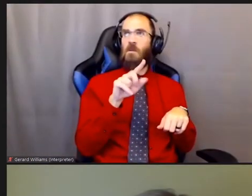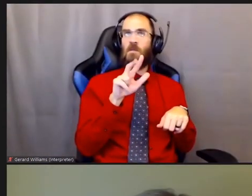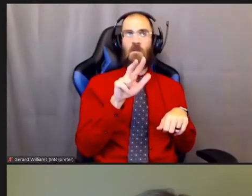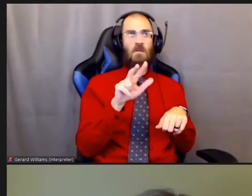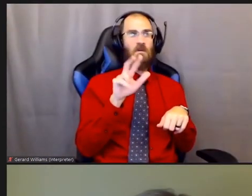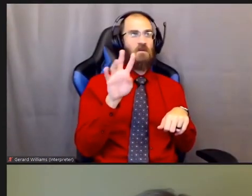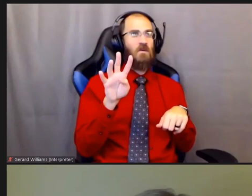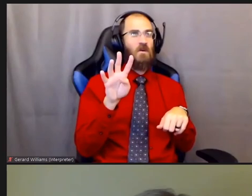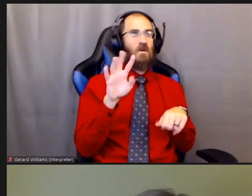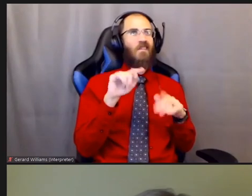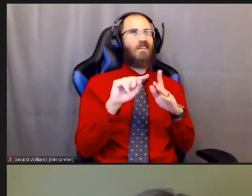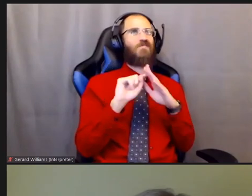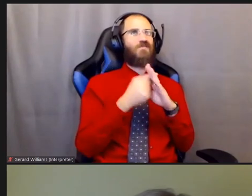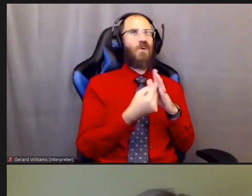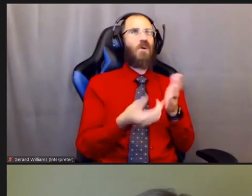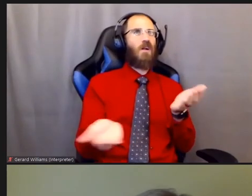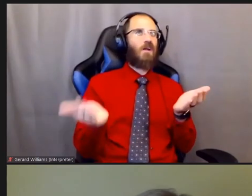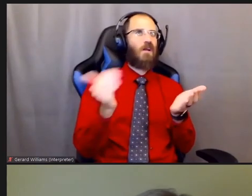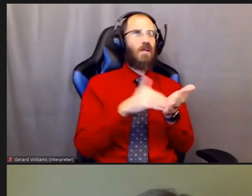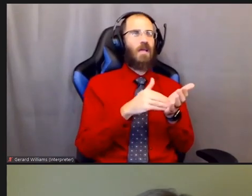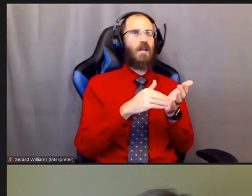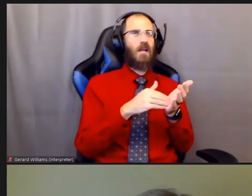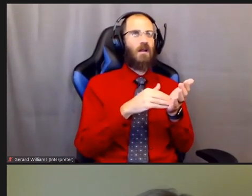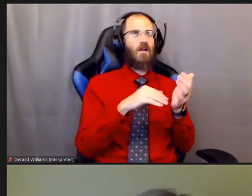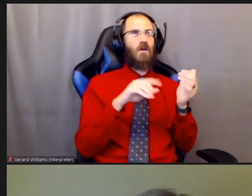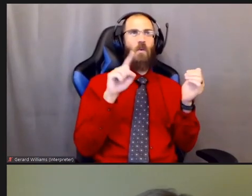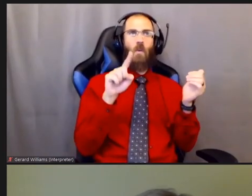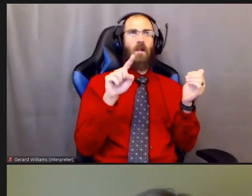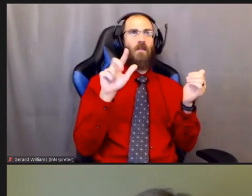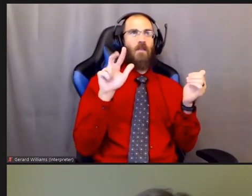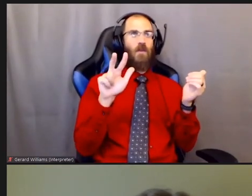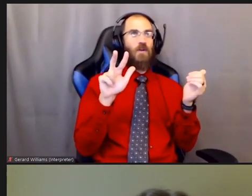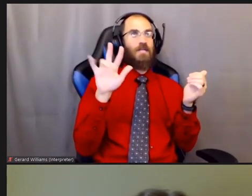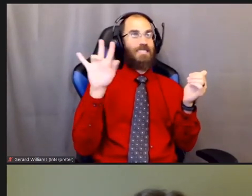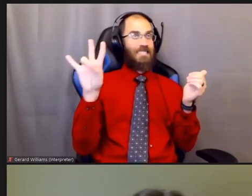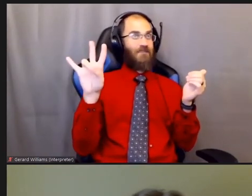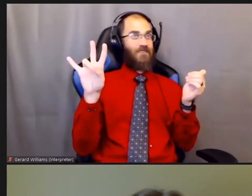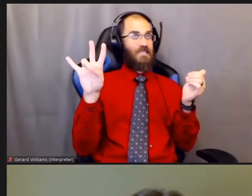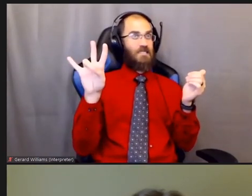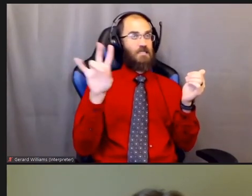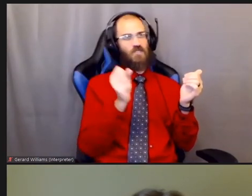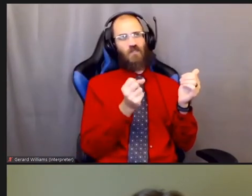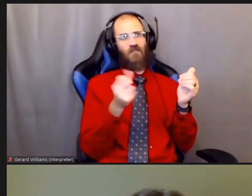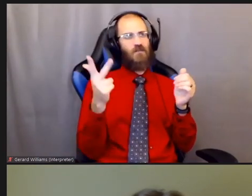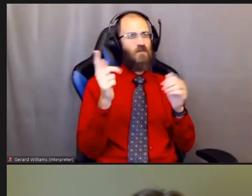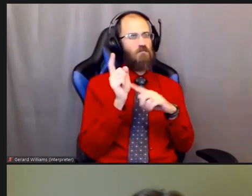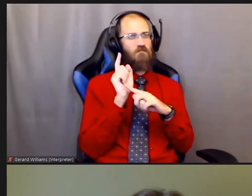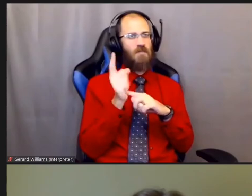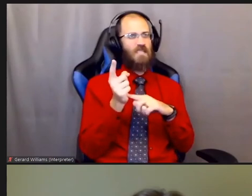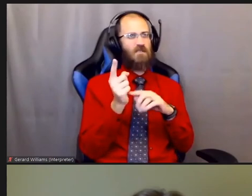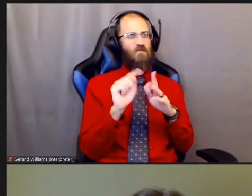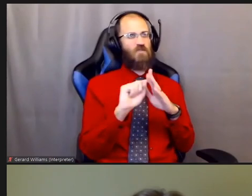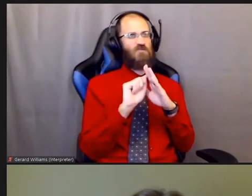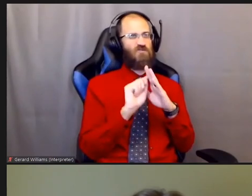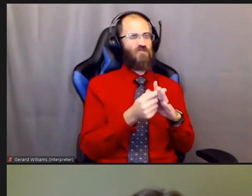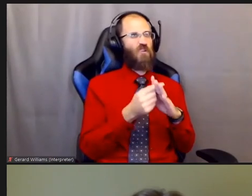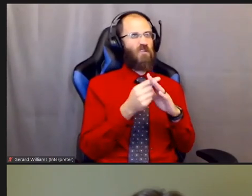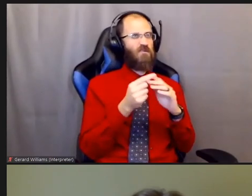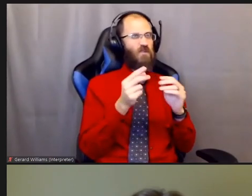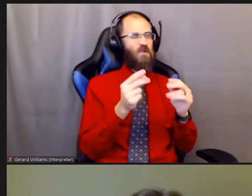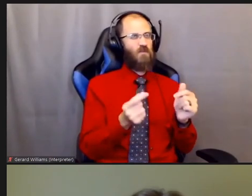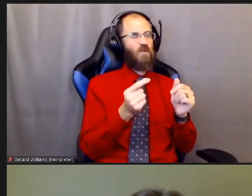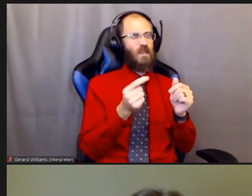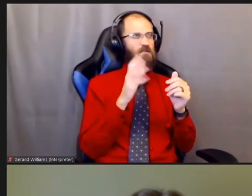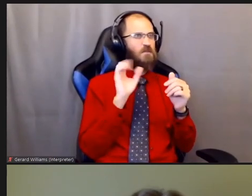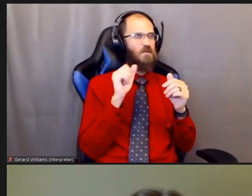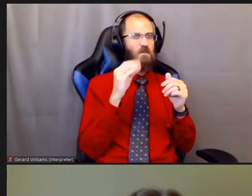1:34. Let's just start back like at 1:37. So we'll just take a few minutes and we'll start promptly. So we'll give everyone a moment just to stretch